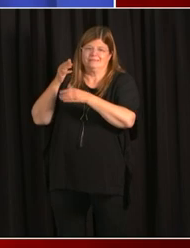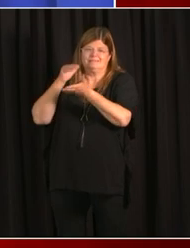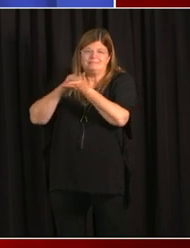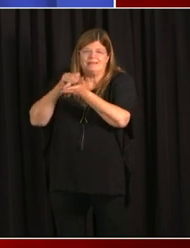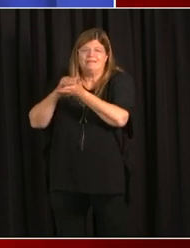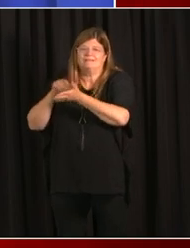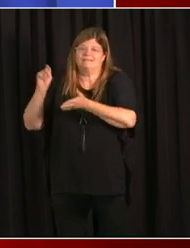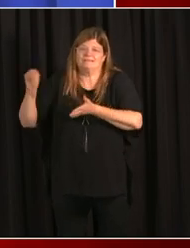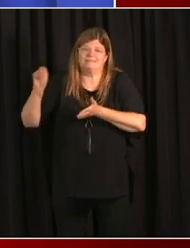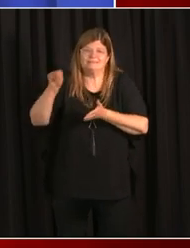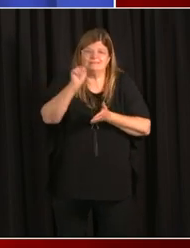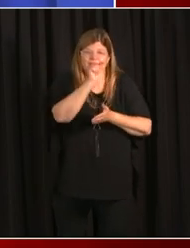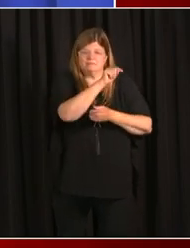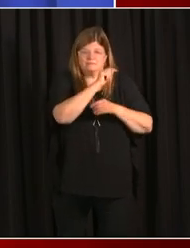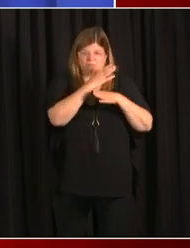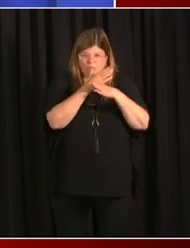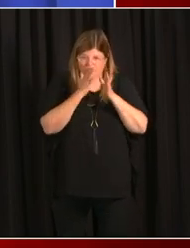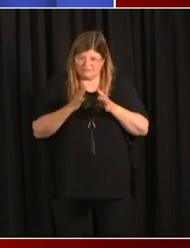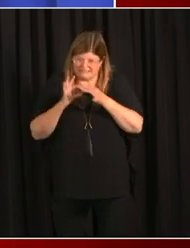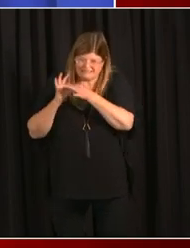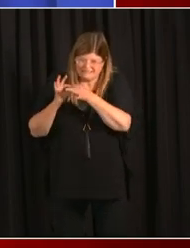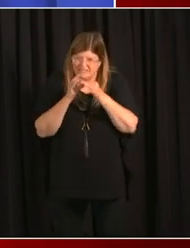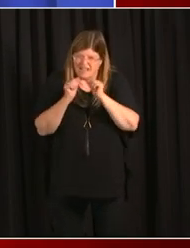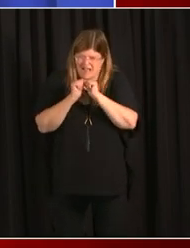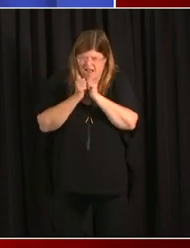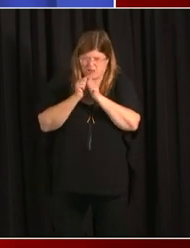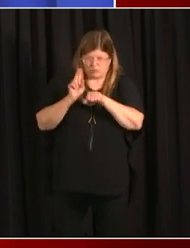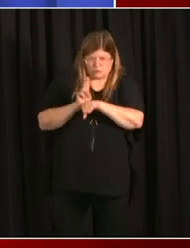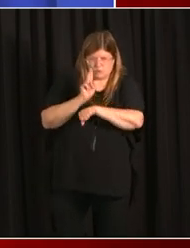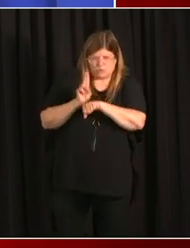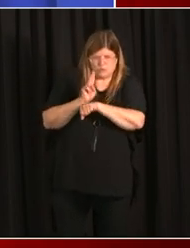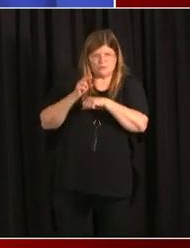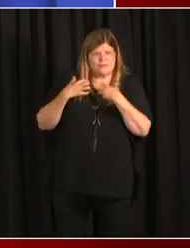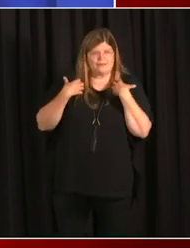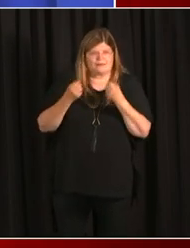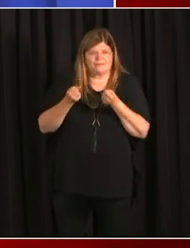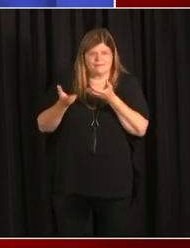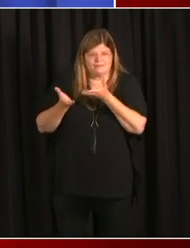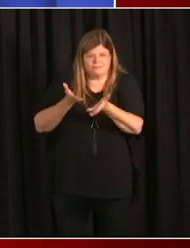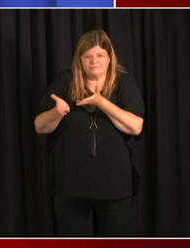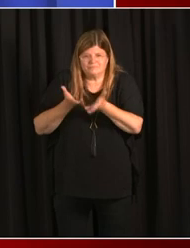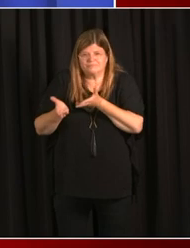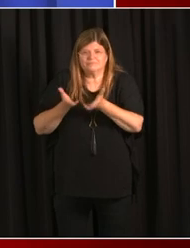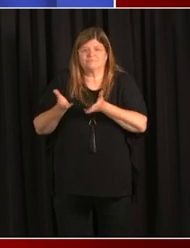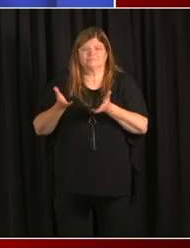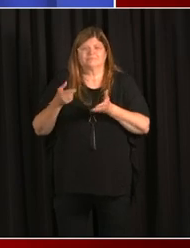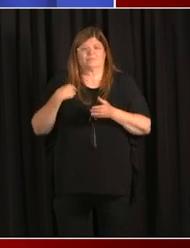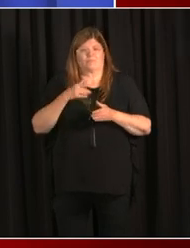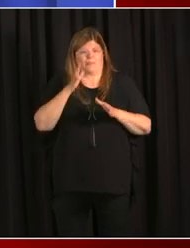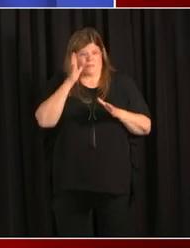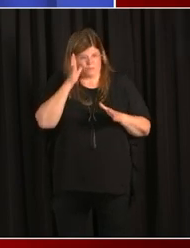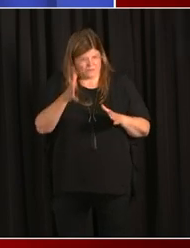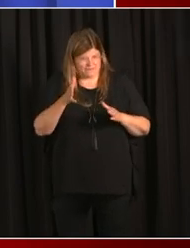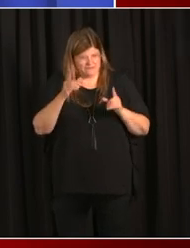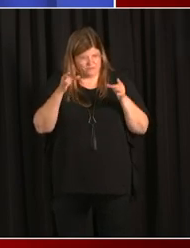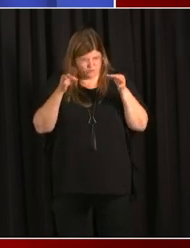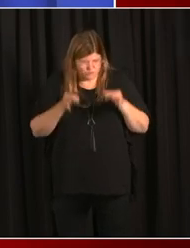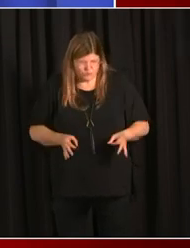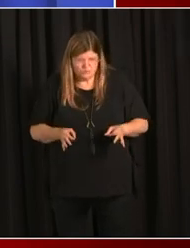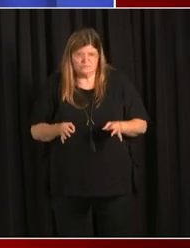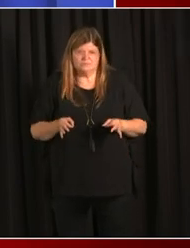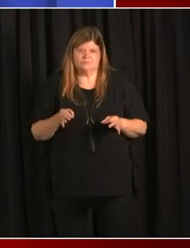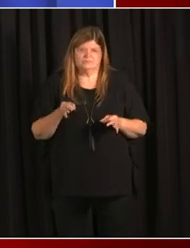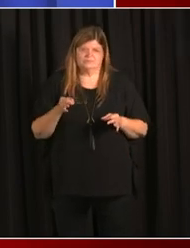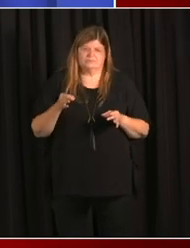some changes in how people have utilized healthcare services broadly. And we would conclude that